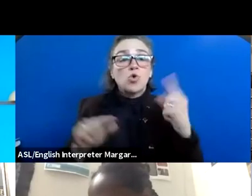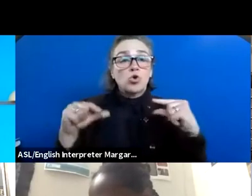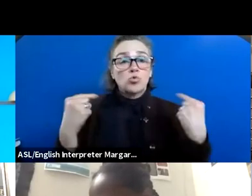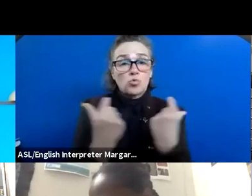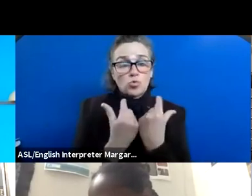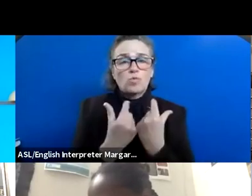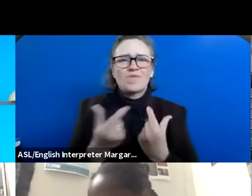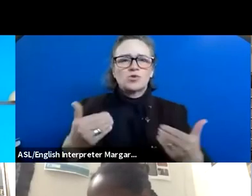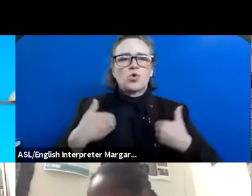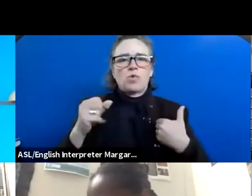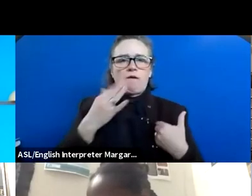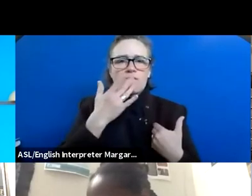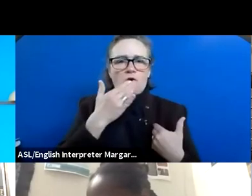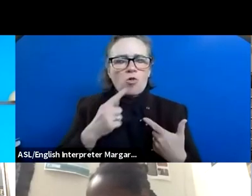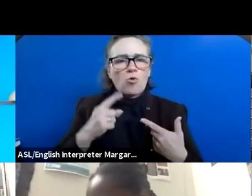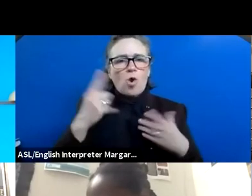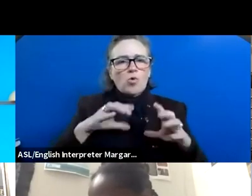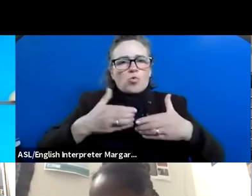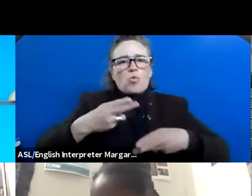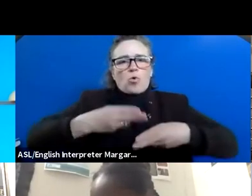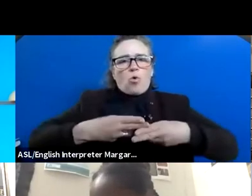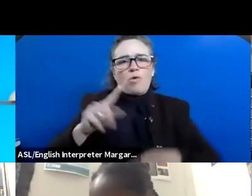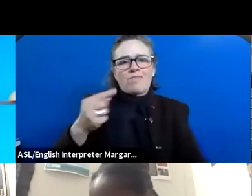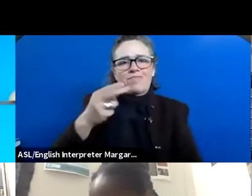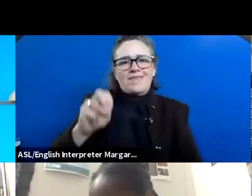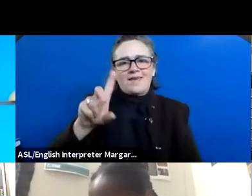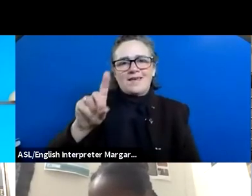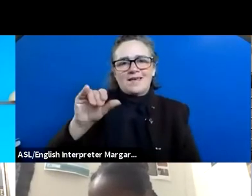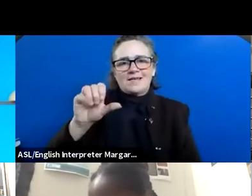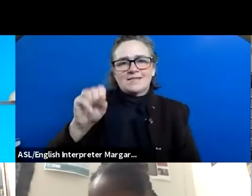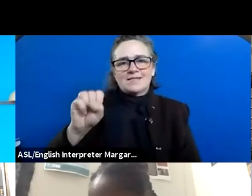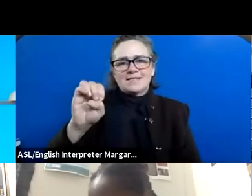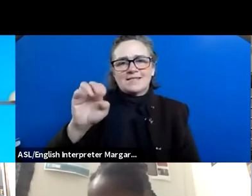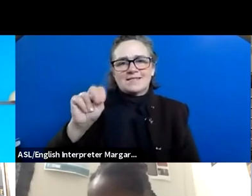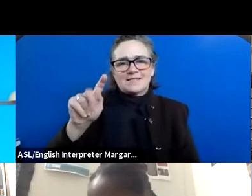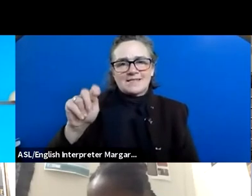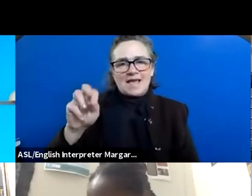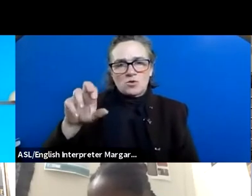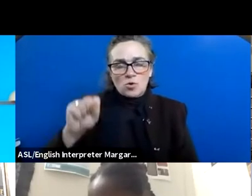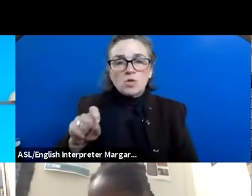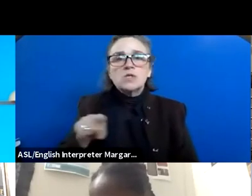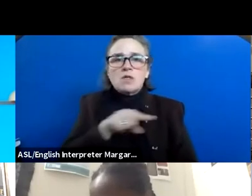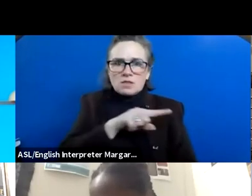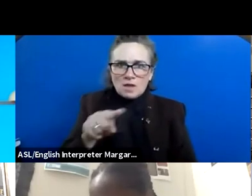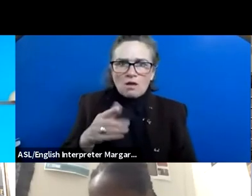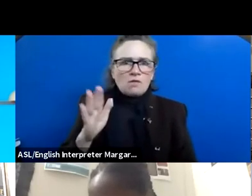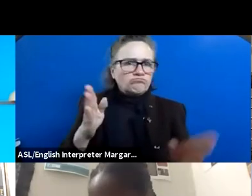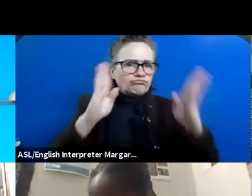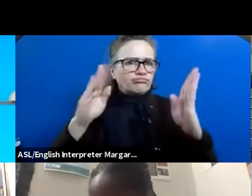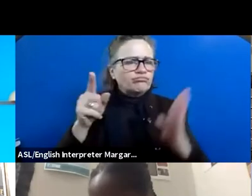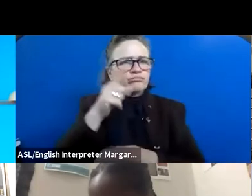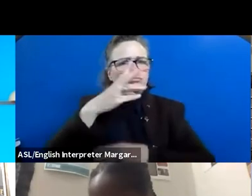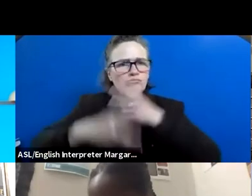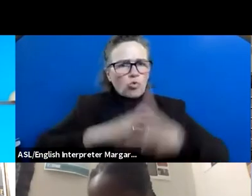of color here called the Dissenters. And, they've been drawing attention to all kinds of US military policies all over the world